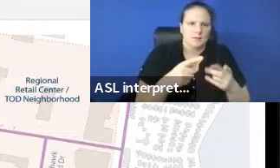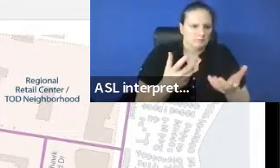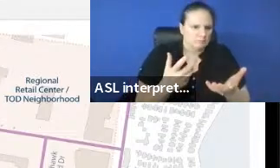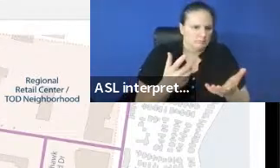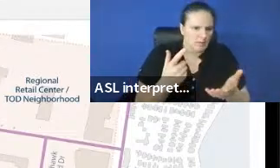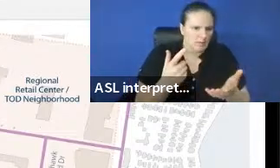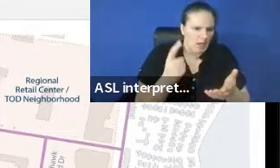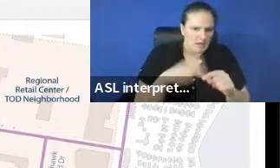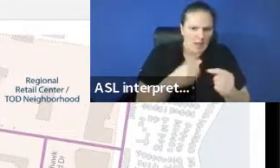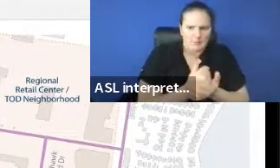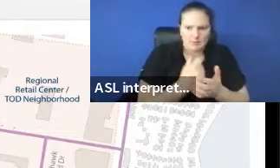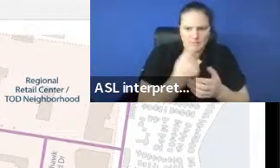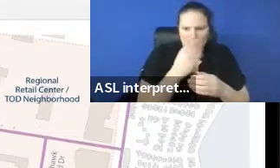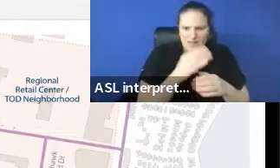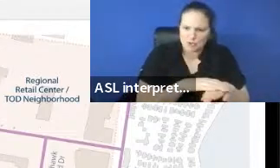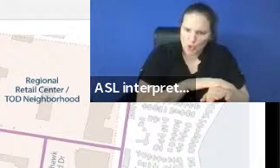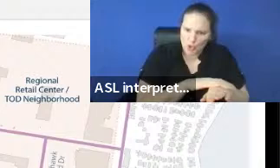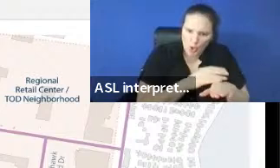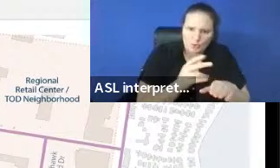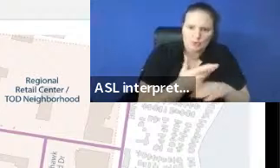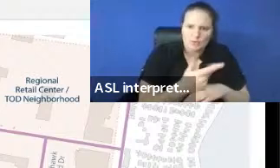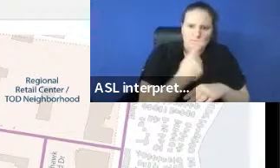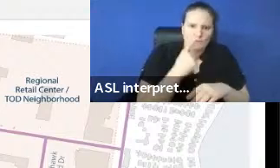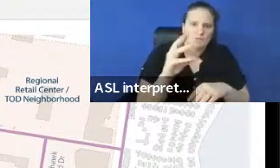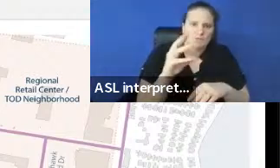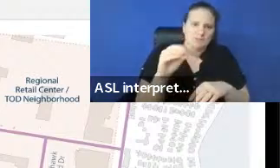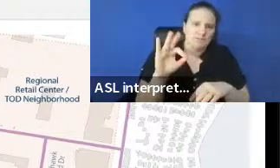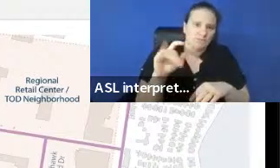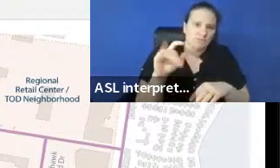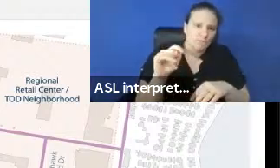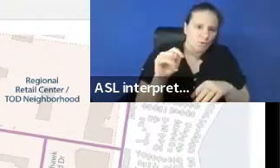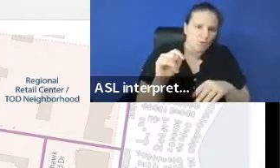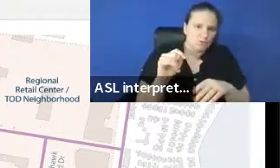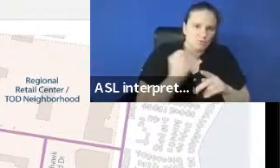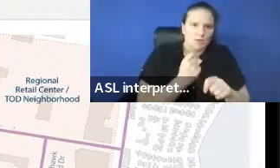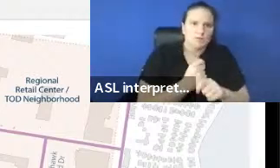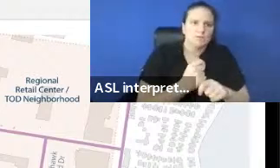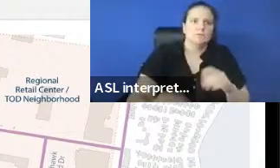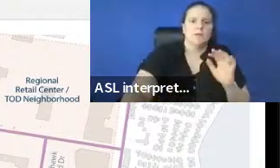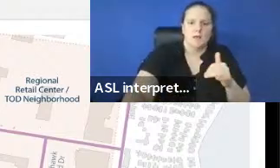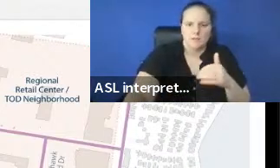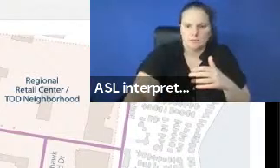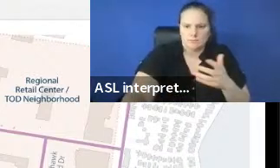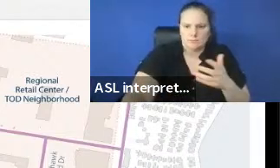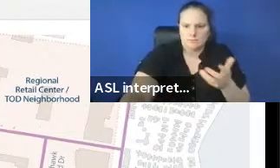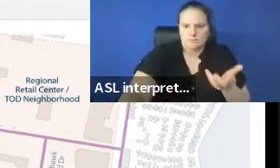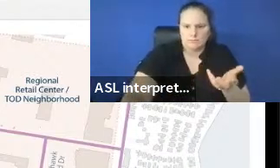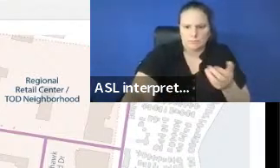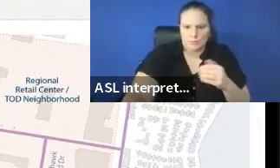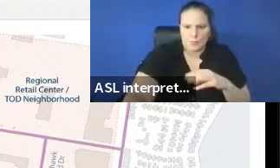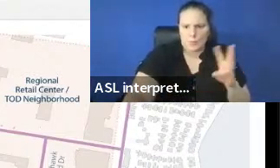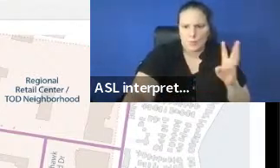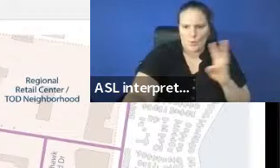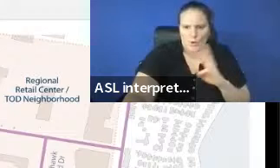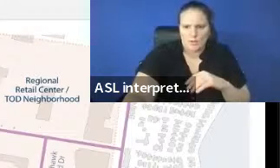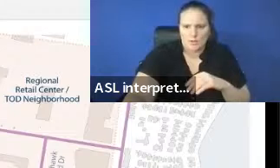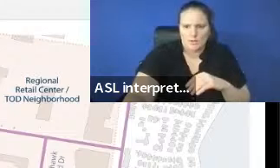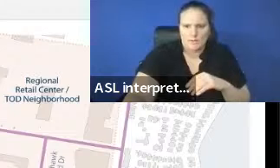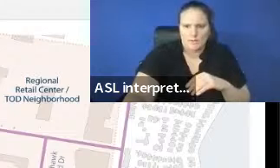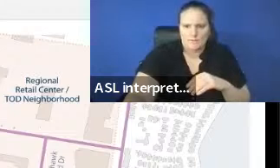very slow turn for this 60-foot truck, and worry that this particular model is going to